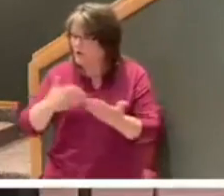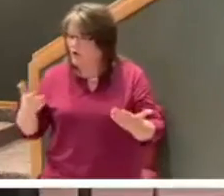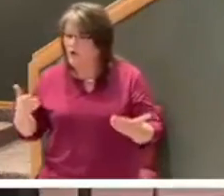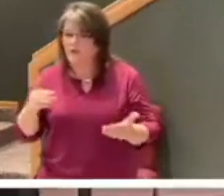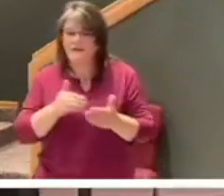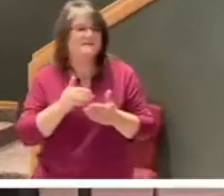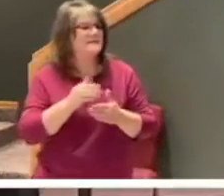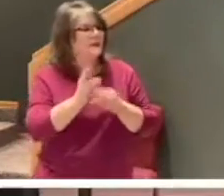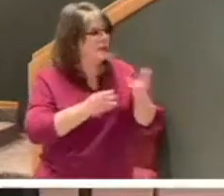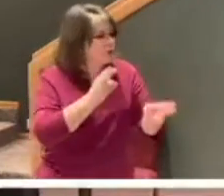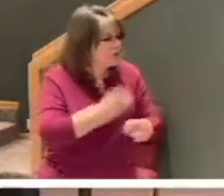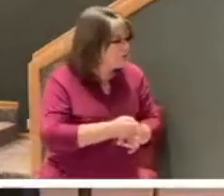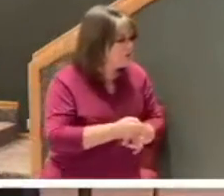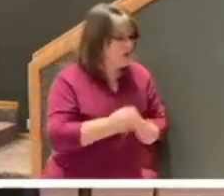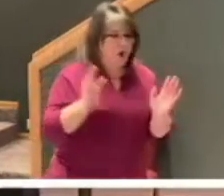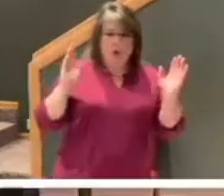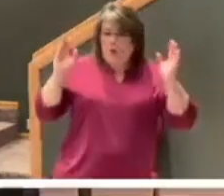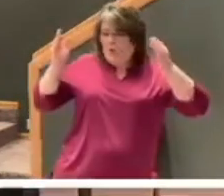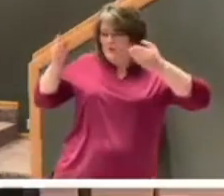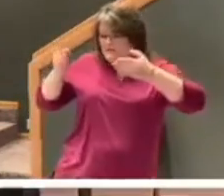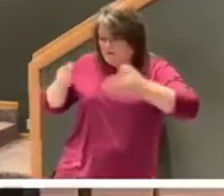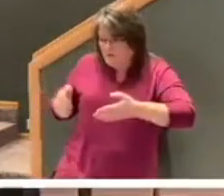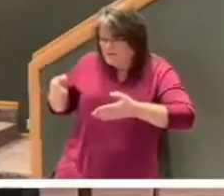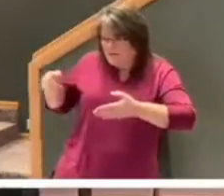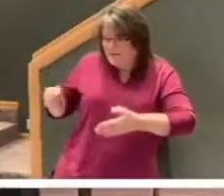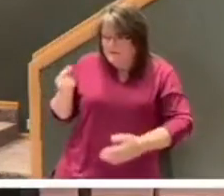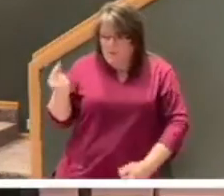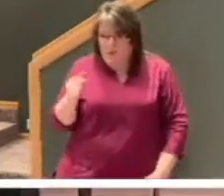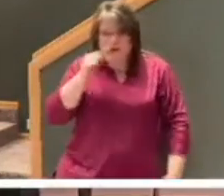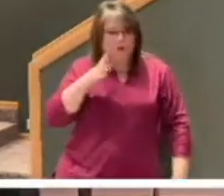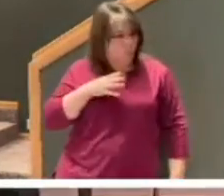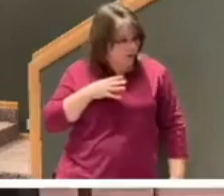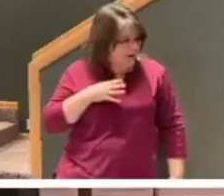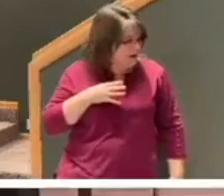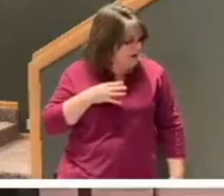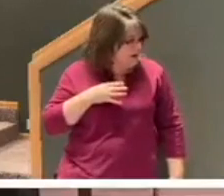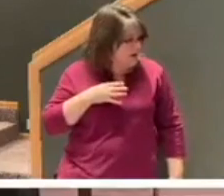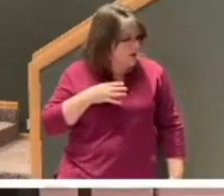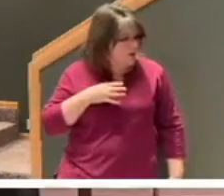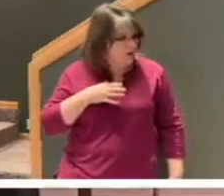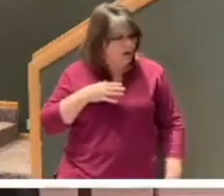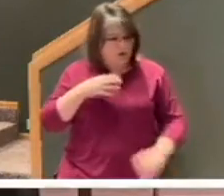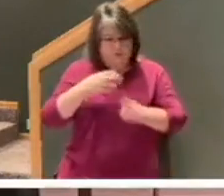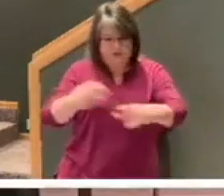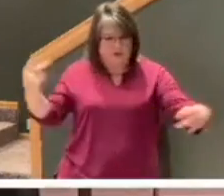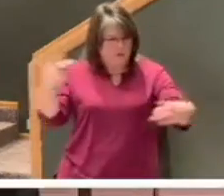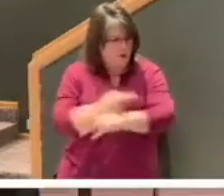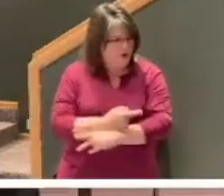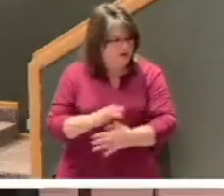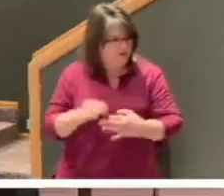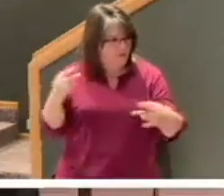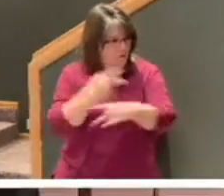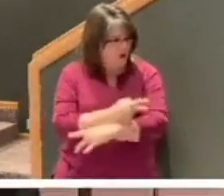the universe was focused on this one woman who was considered the worst of the worst.